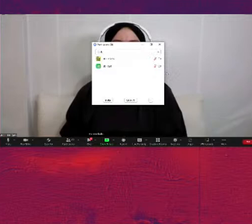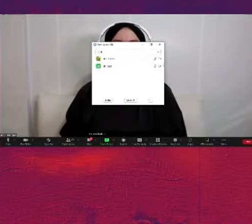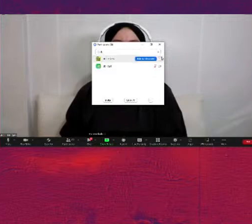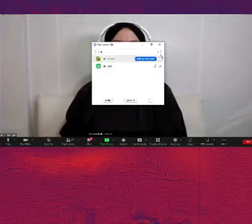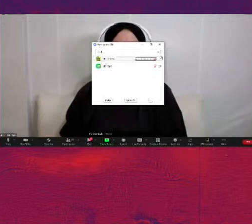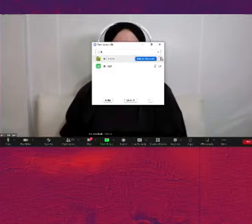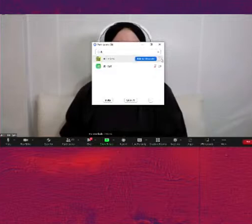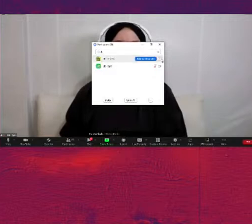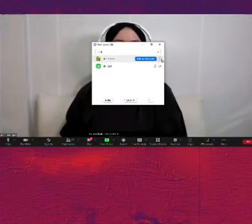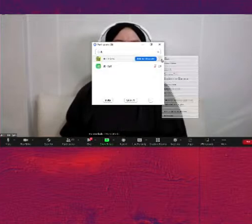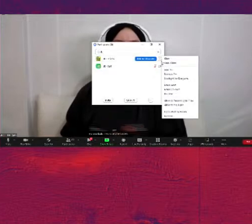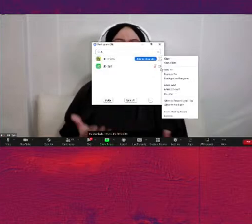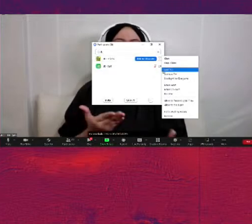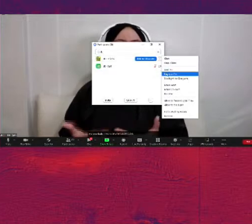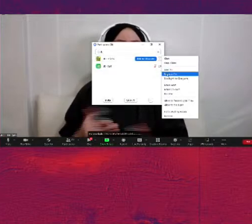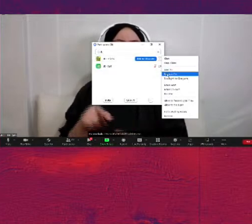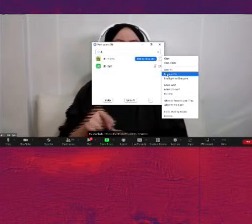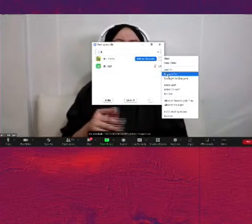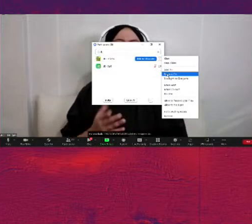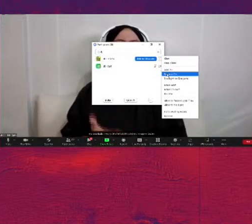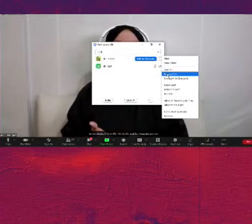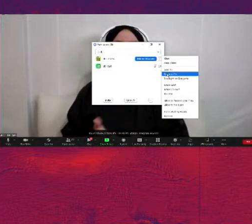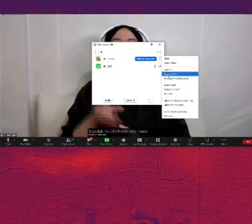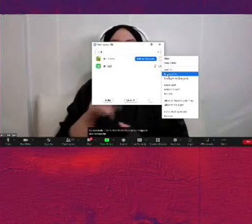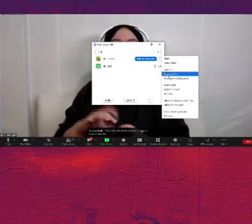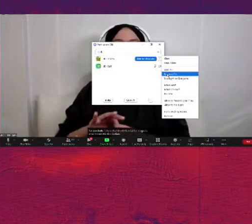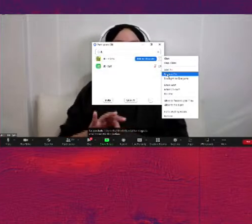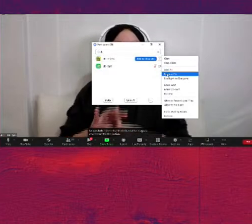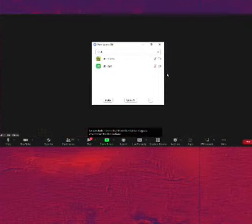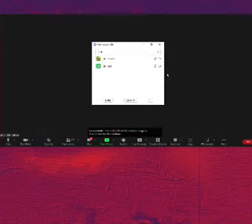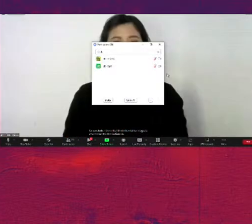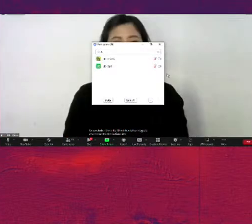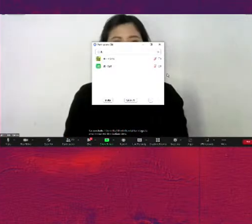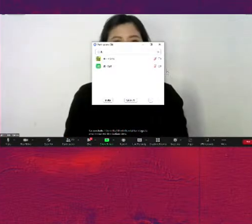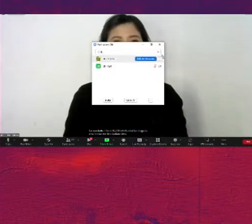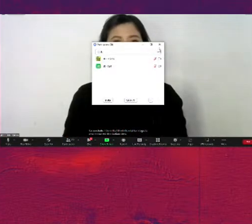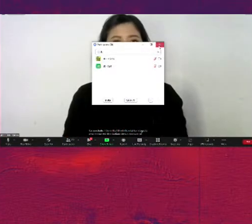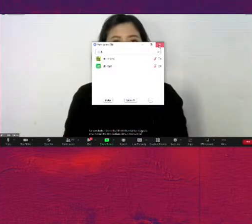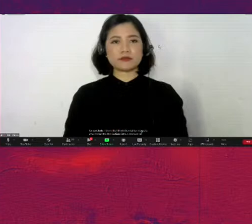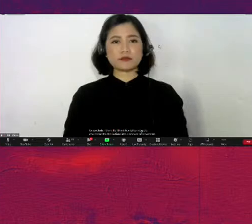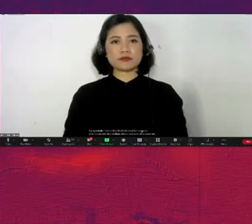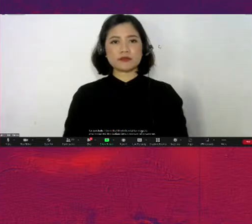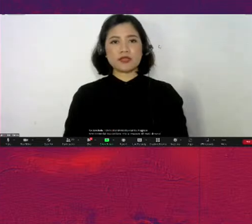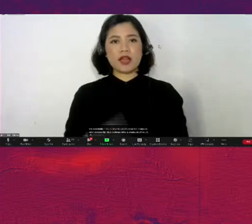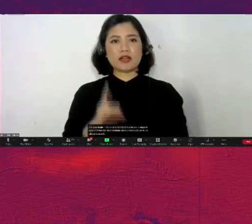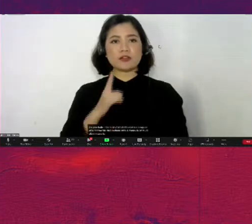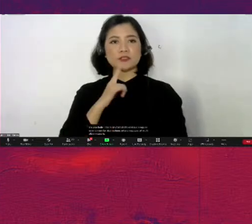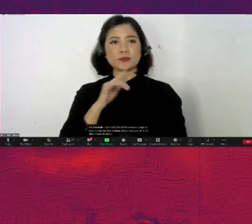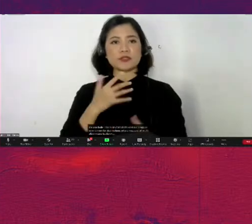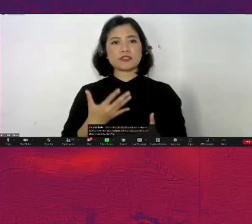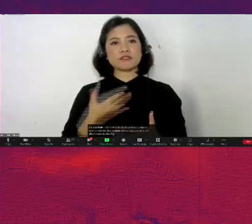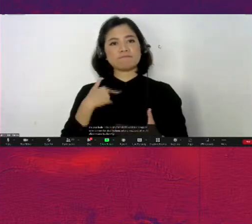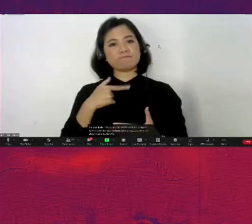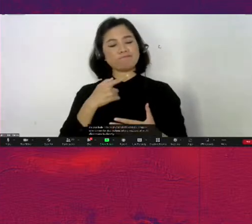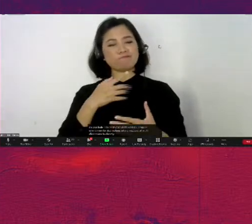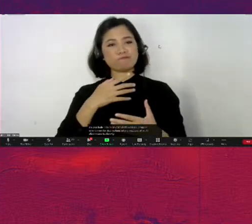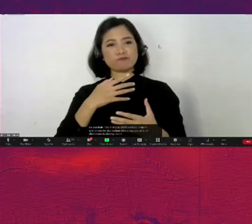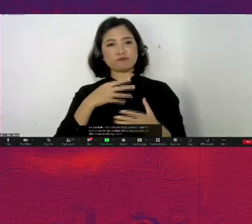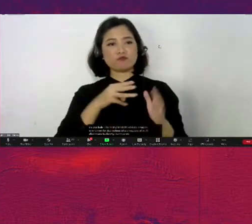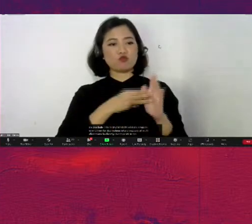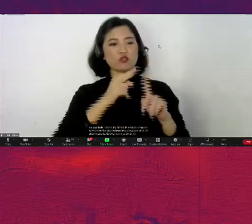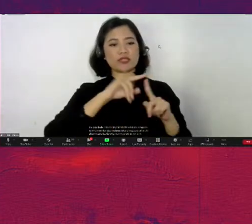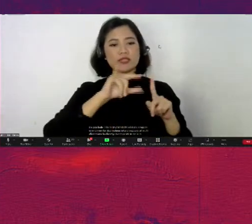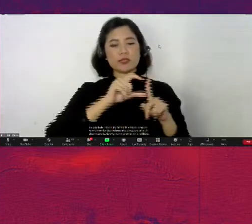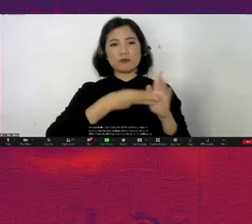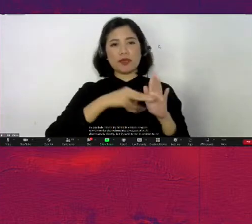I think it's vital to integrate environmental deprivations into a measure of multidimensionality directly, but it needs to